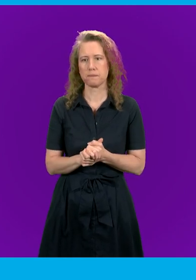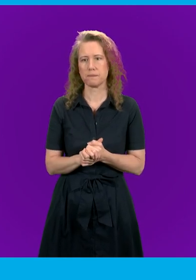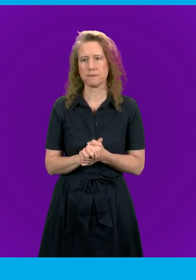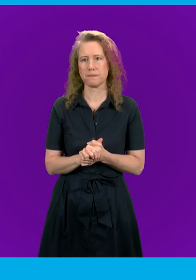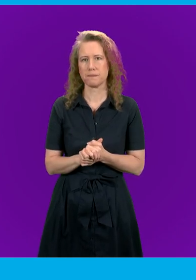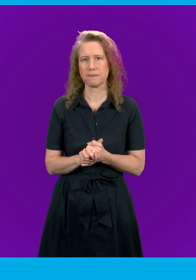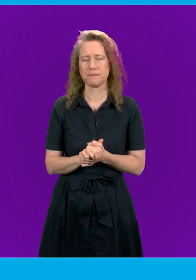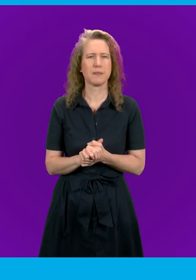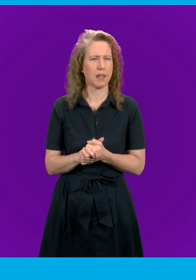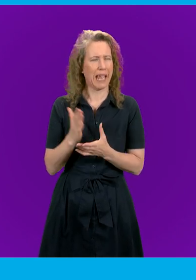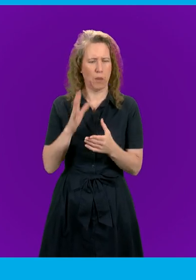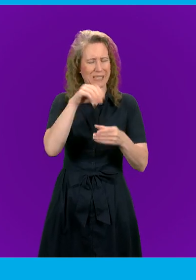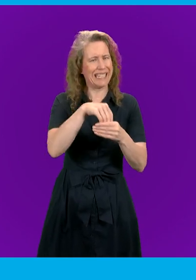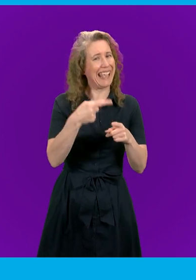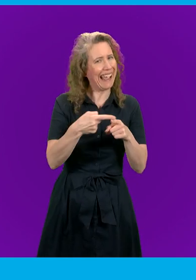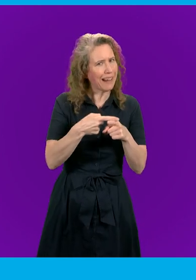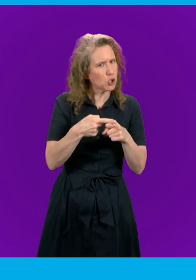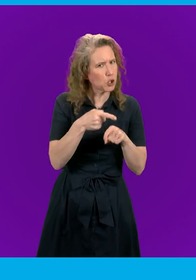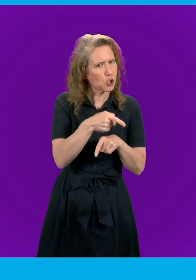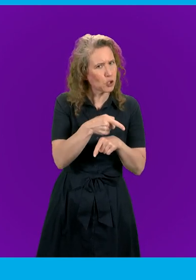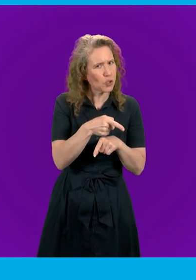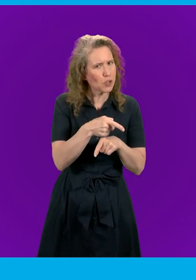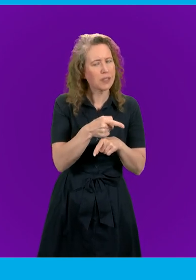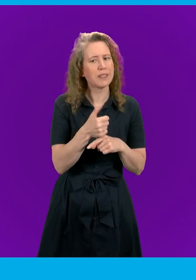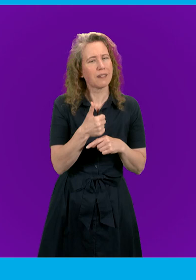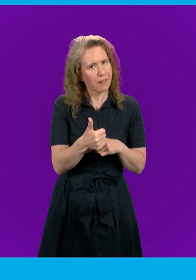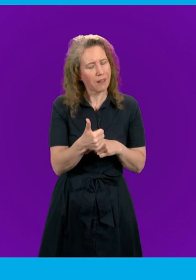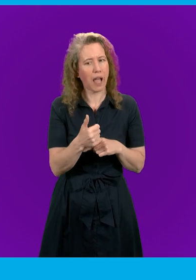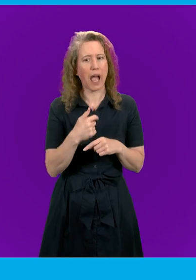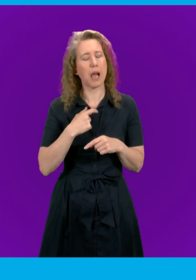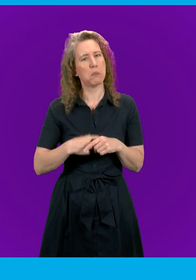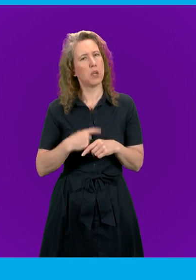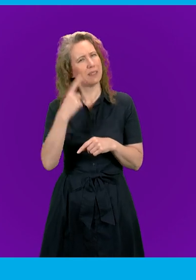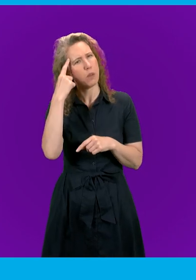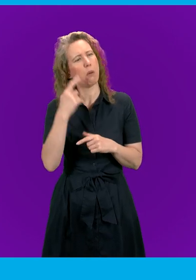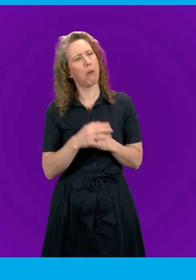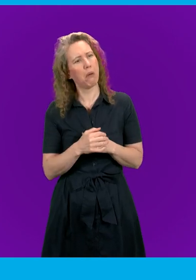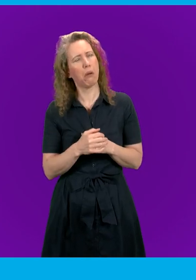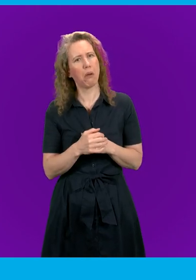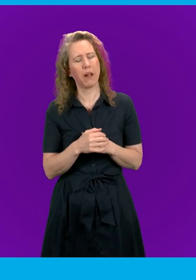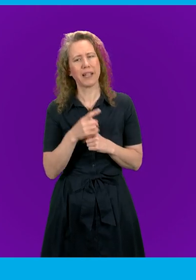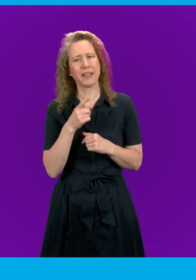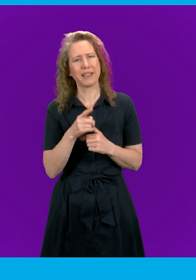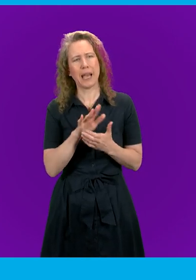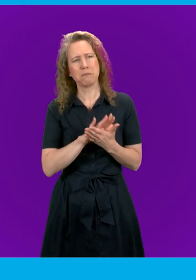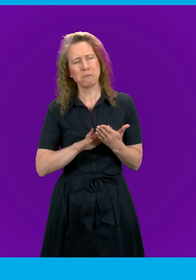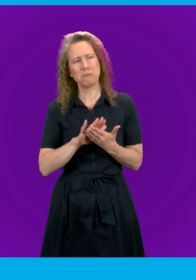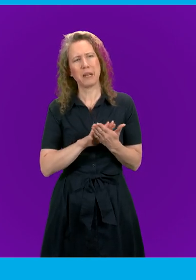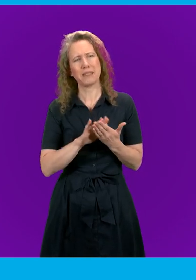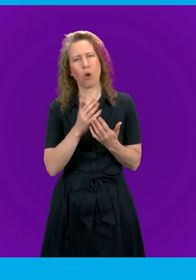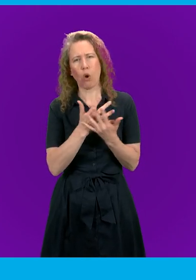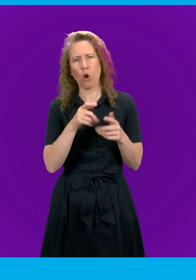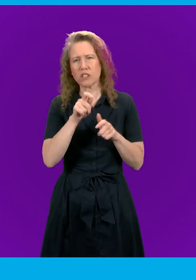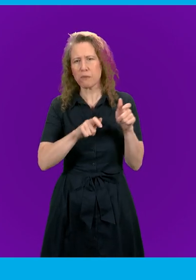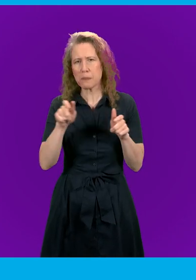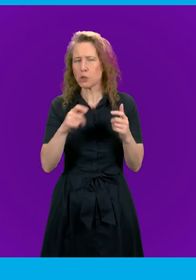we kind of did it through English, which I personally thought that it meant a lot of the people